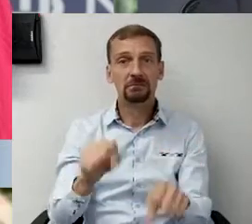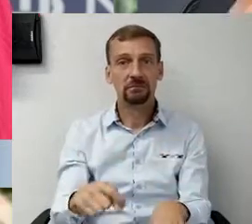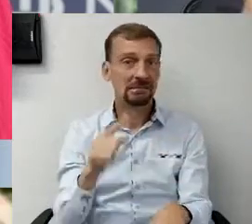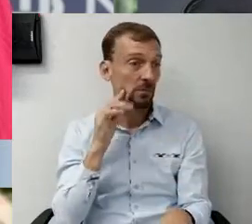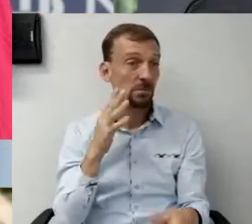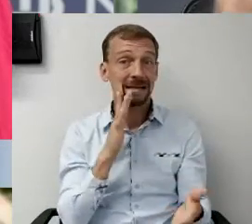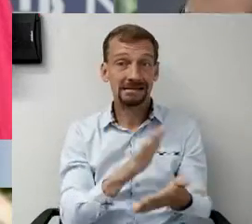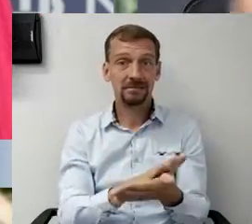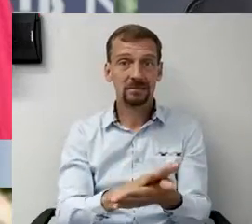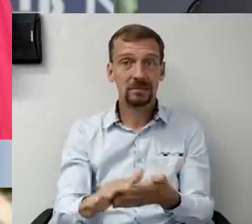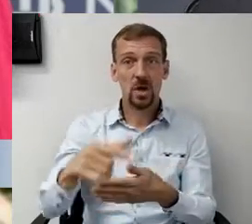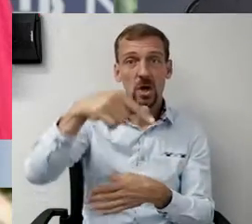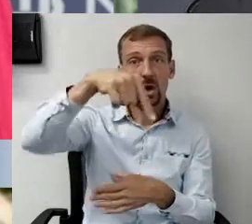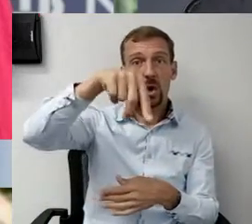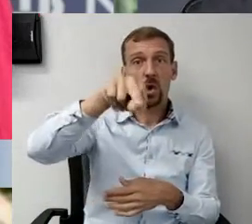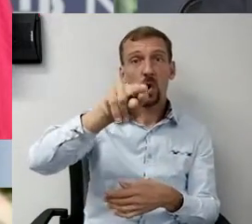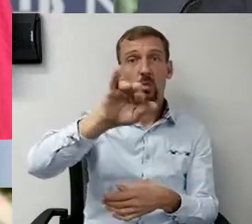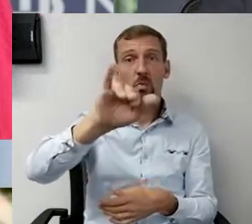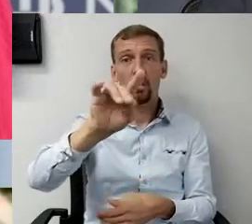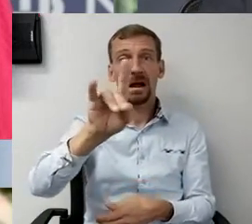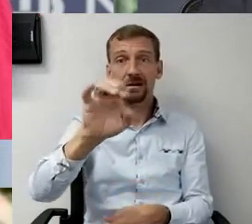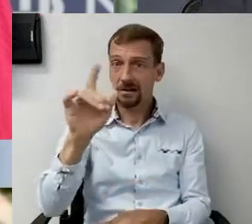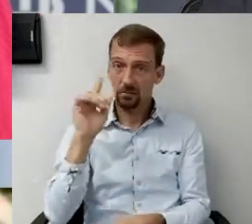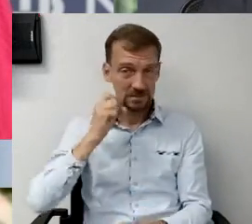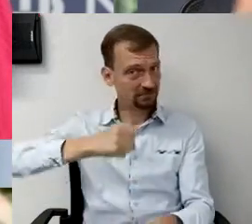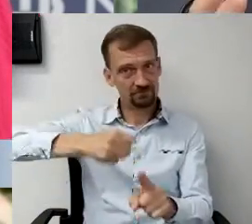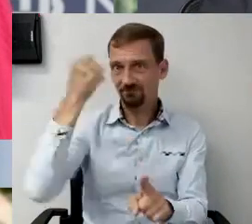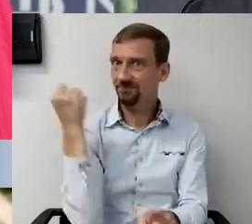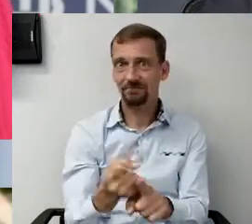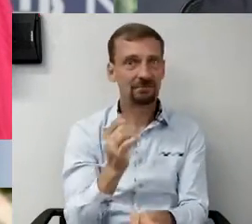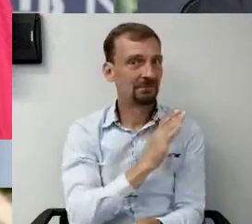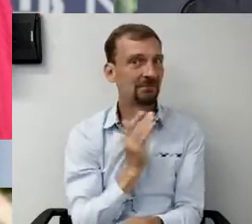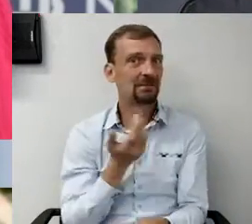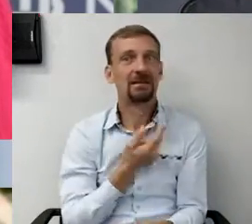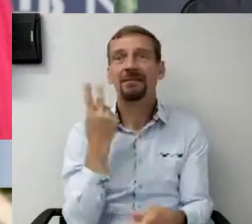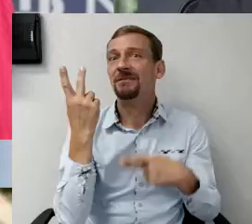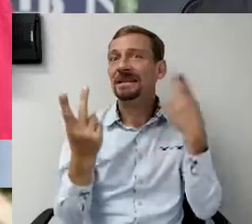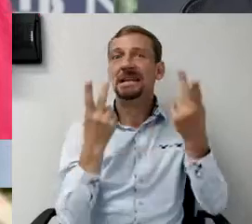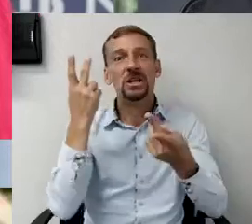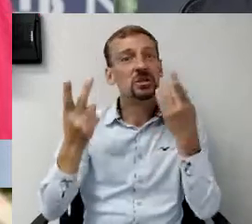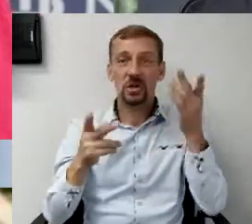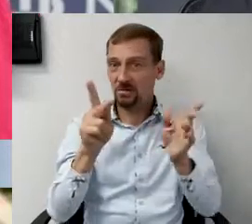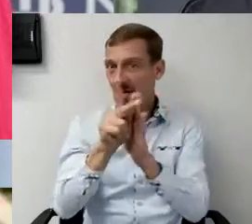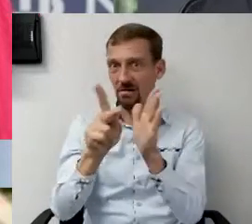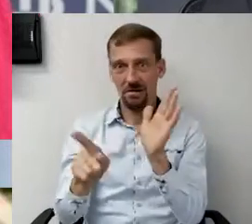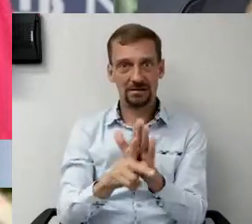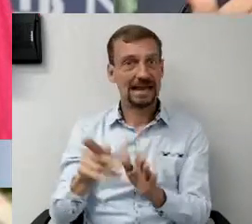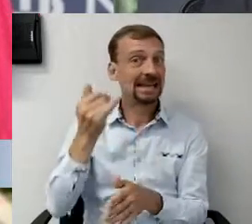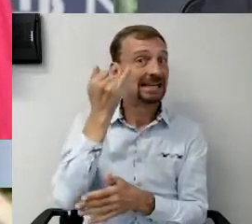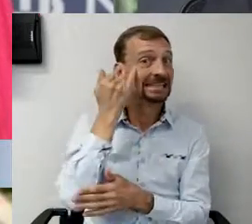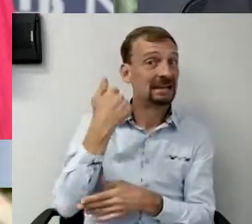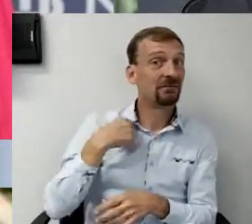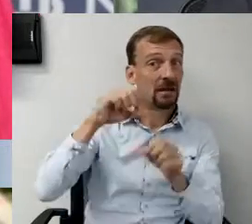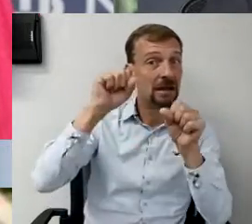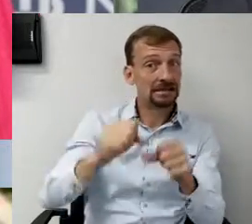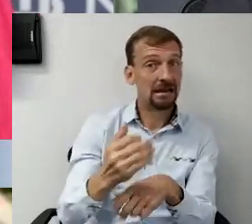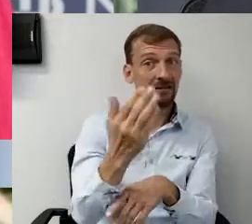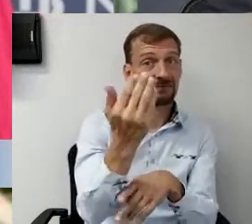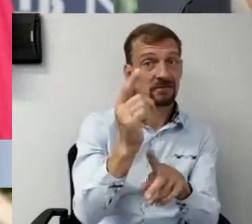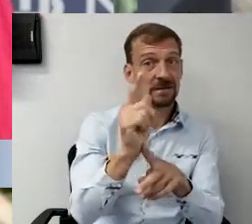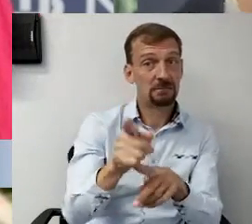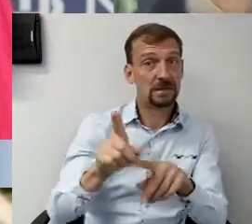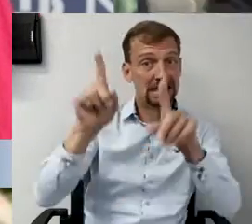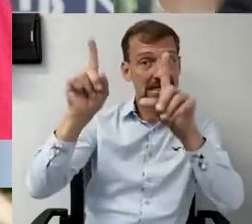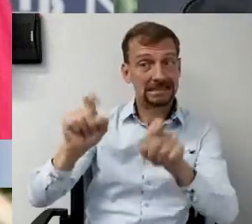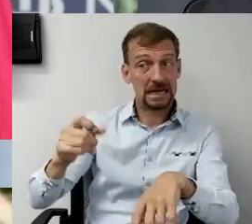would, even Quidel is probably going to have a major impact on our visitor policy. Because if I can do a 15-minute test